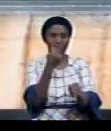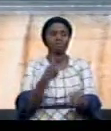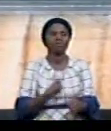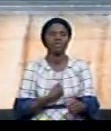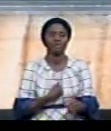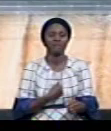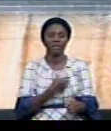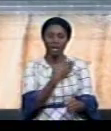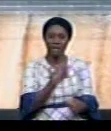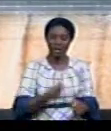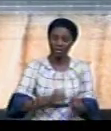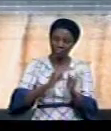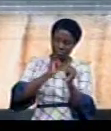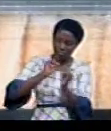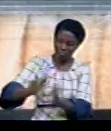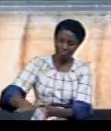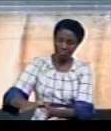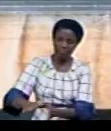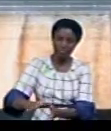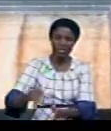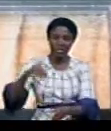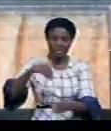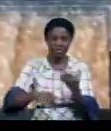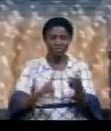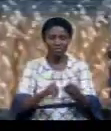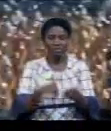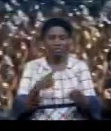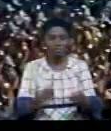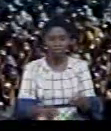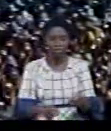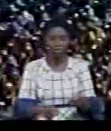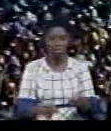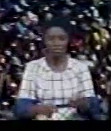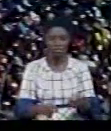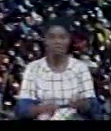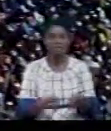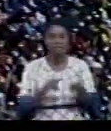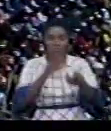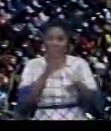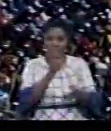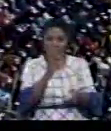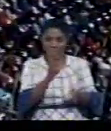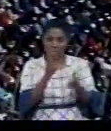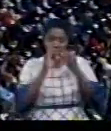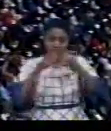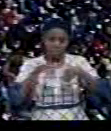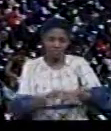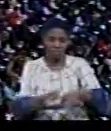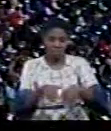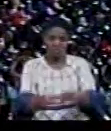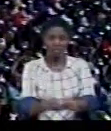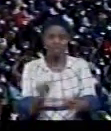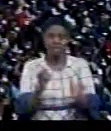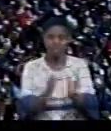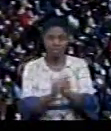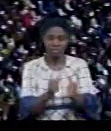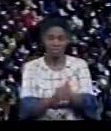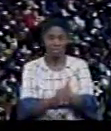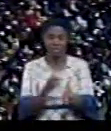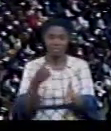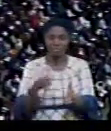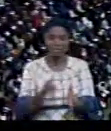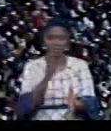forth into the sea, so shall the sea become unto